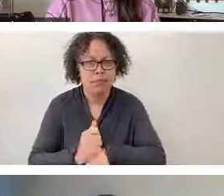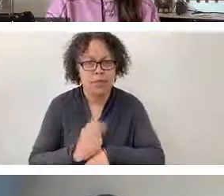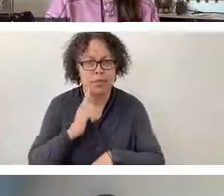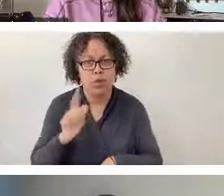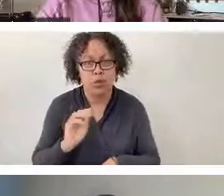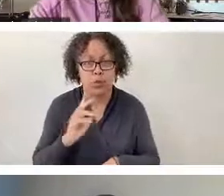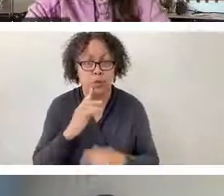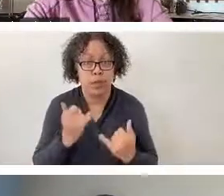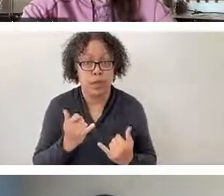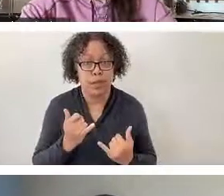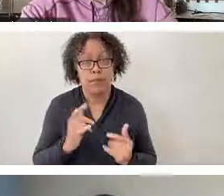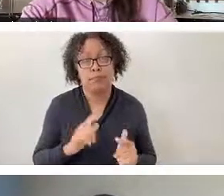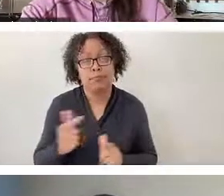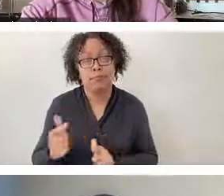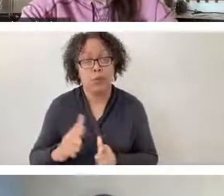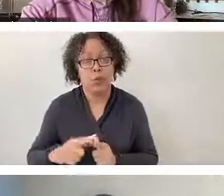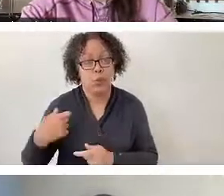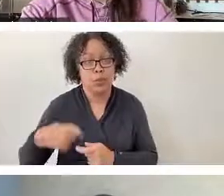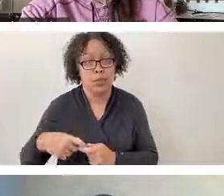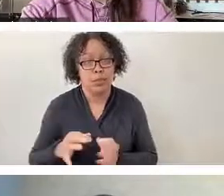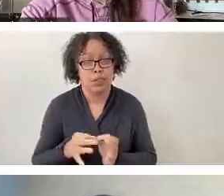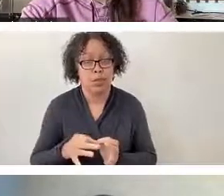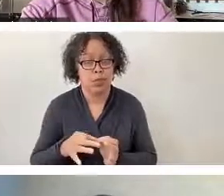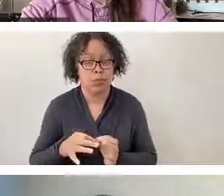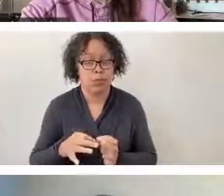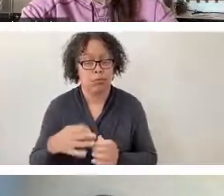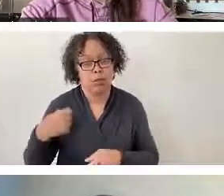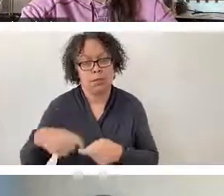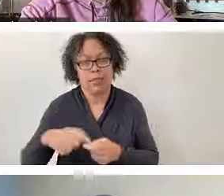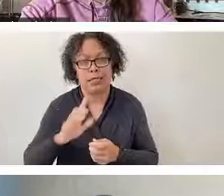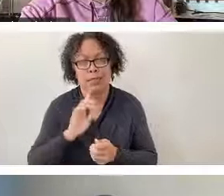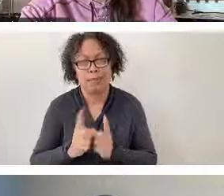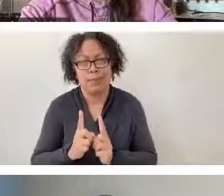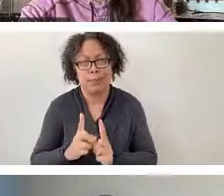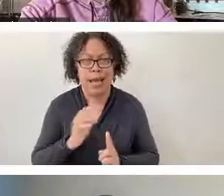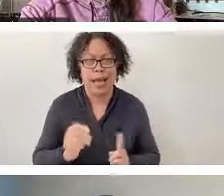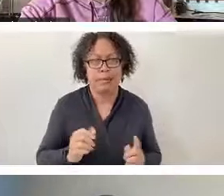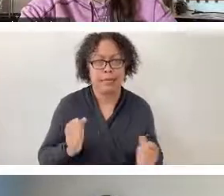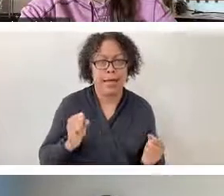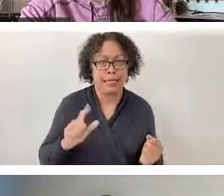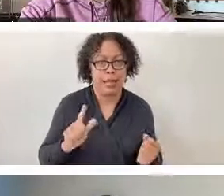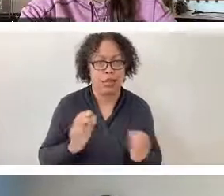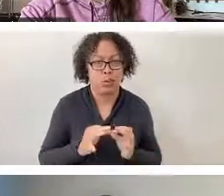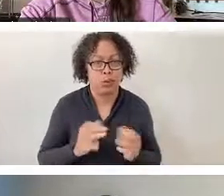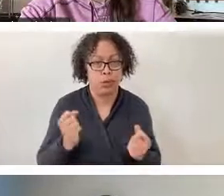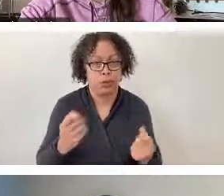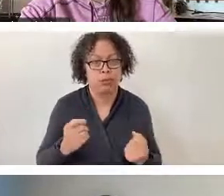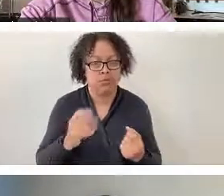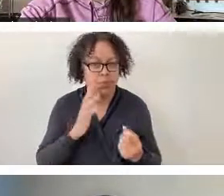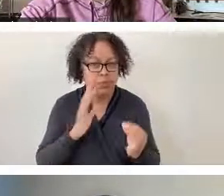I'll hand it off to our interpreter staff for instruction. We have both Spanish and ASL interpretation